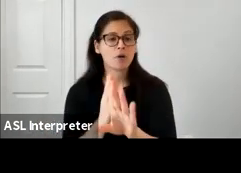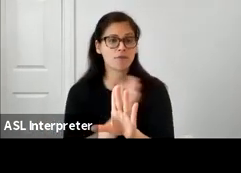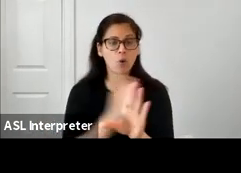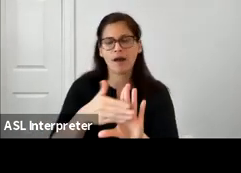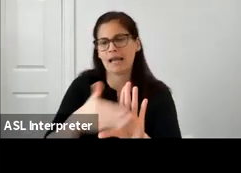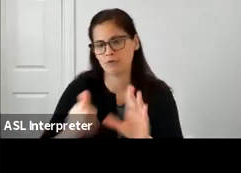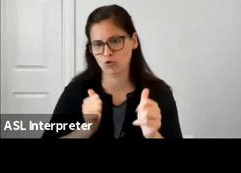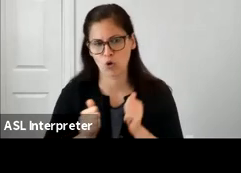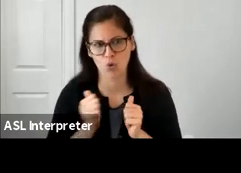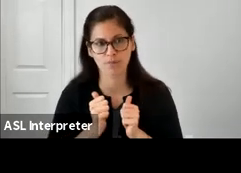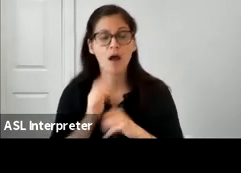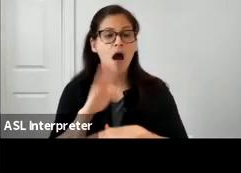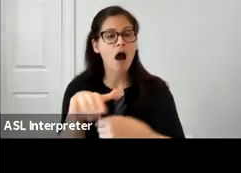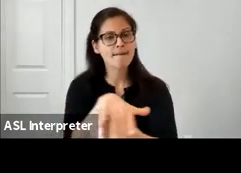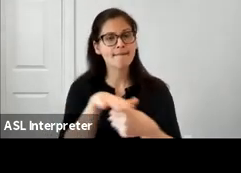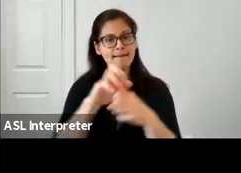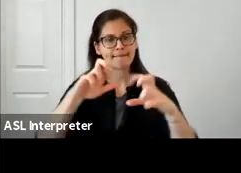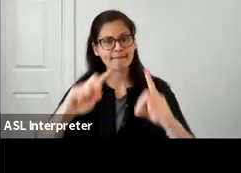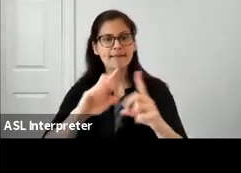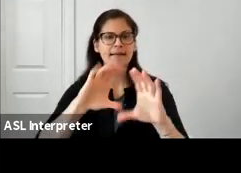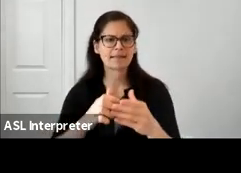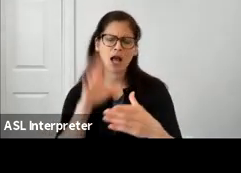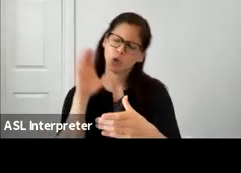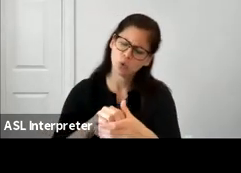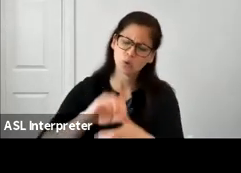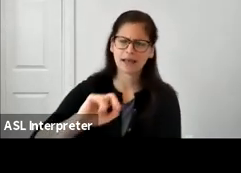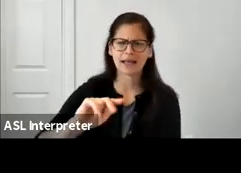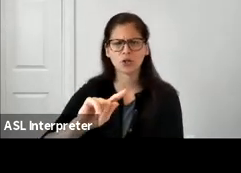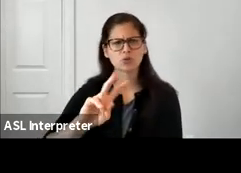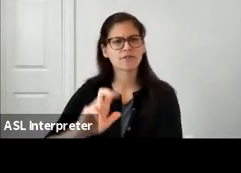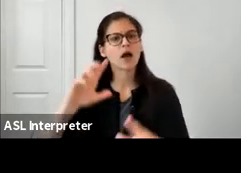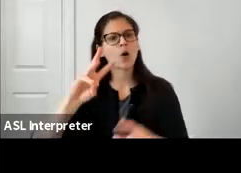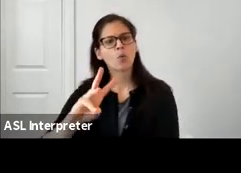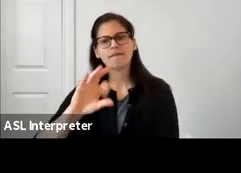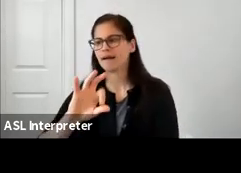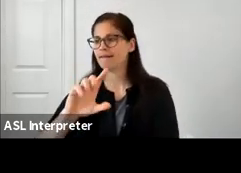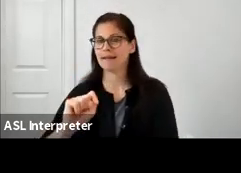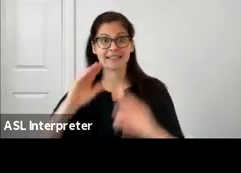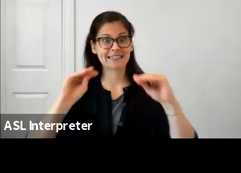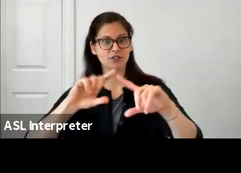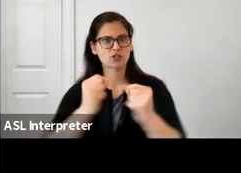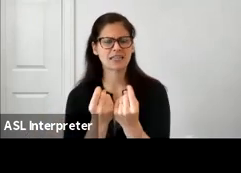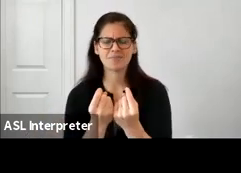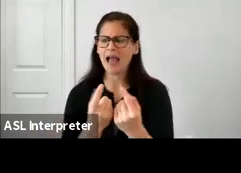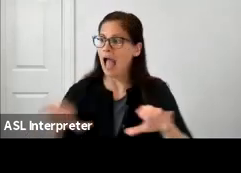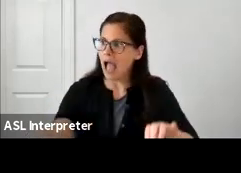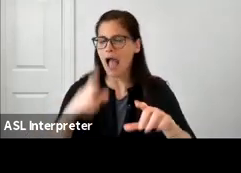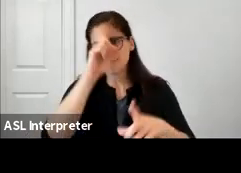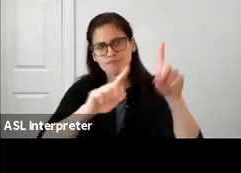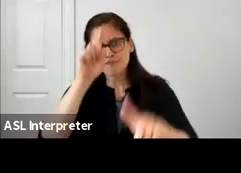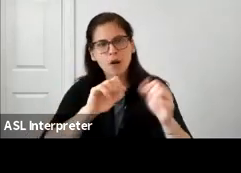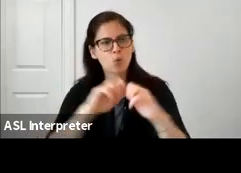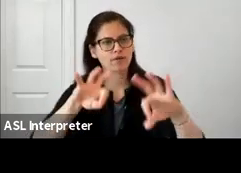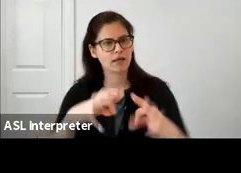All on-site education classes are inclusive, and the Wheelock teaching team actively collaborates with families on making